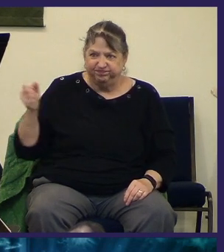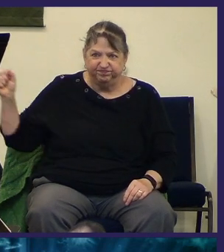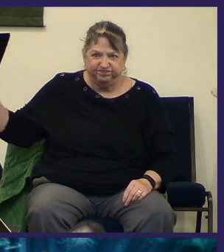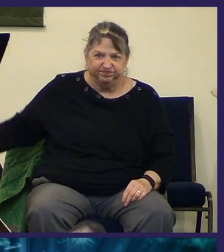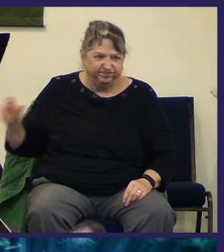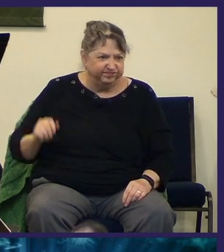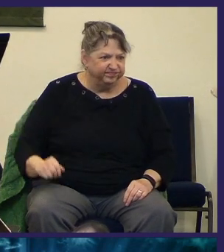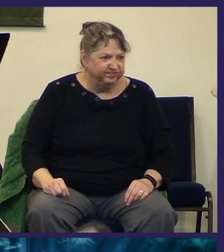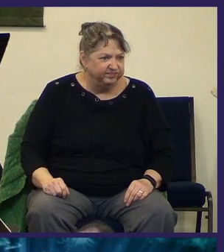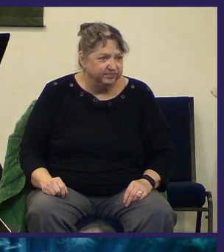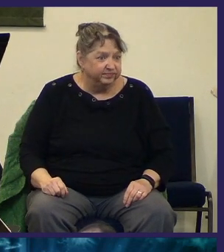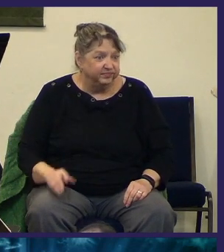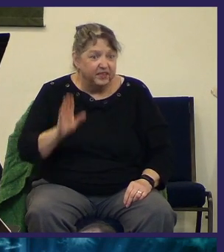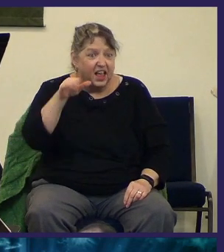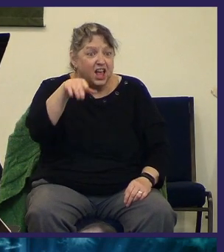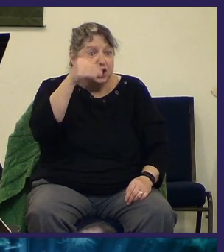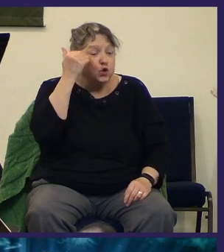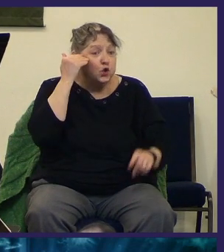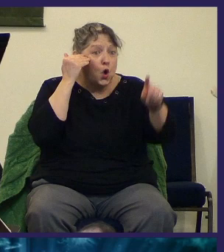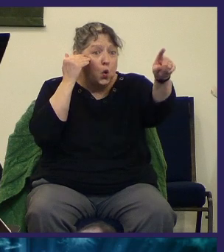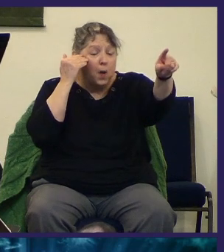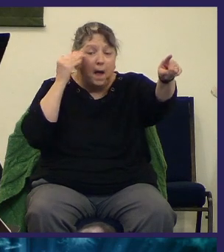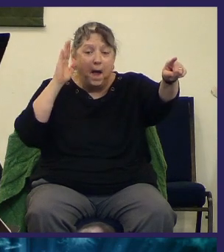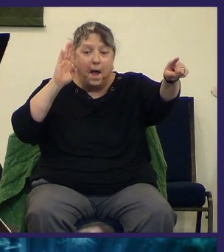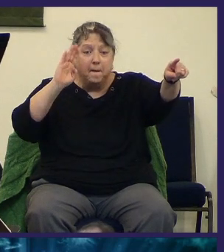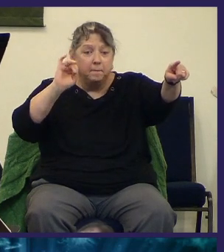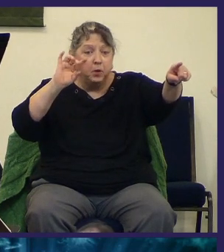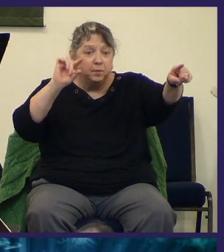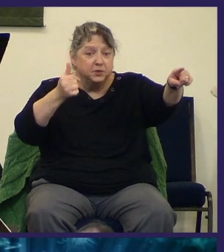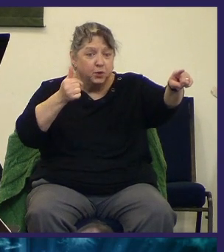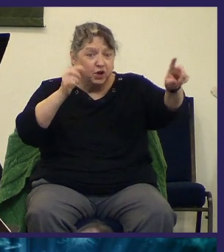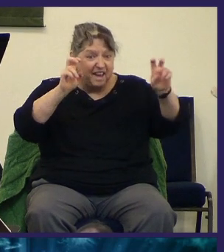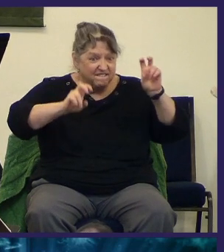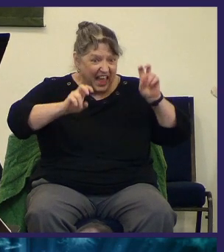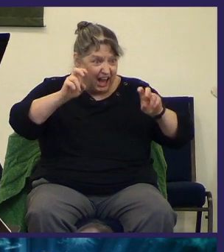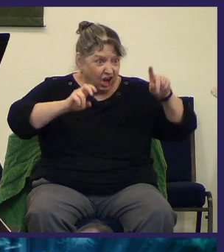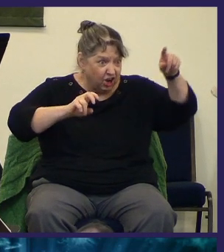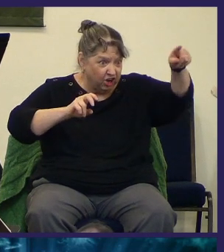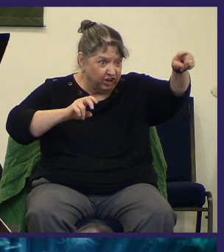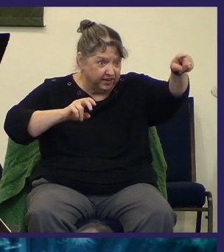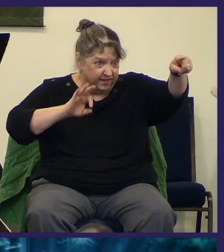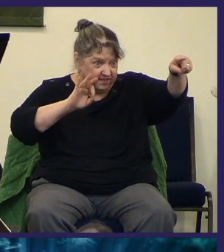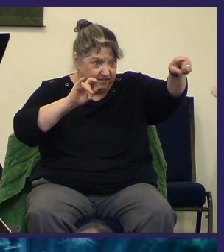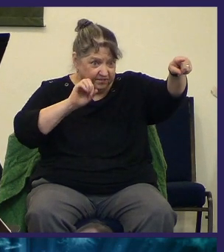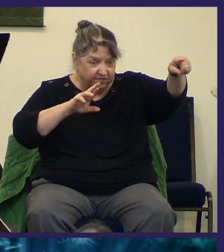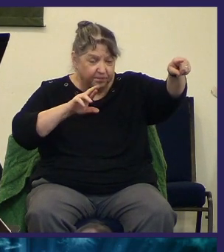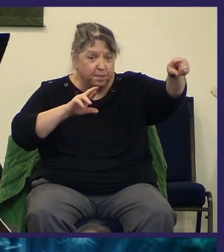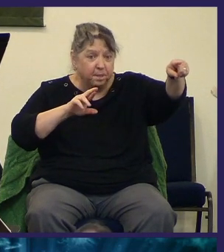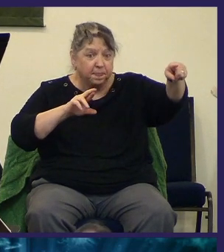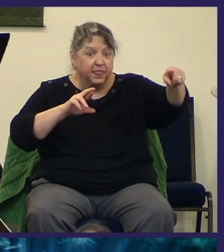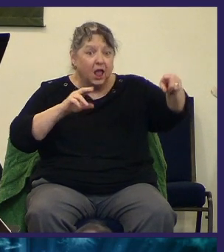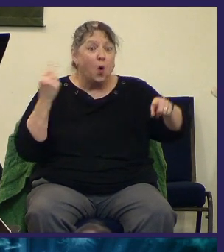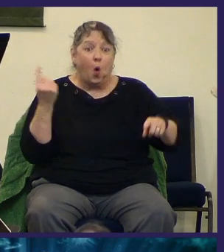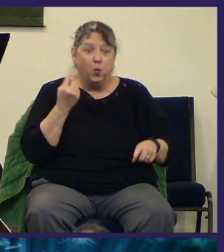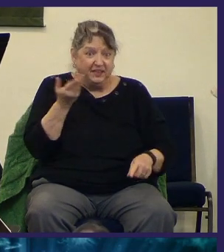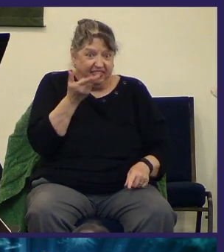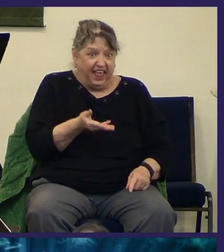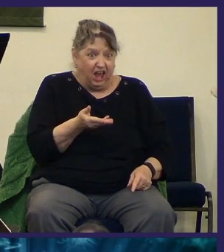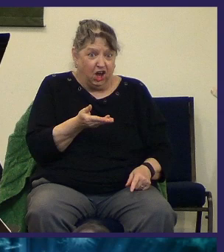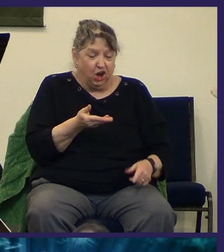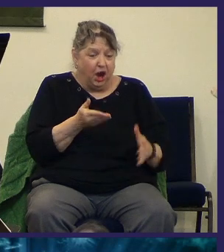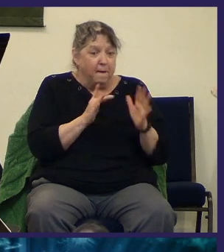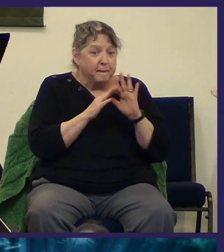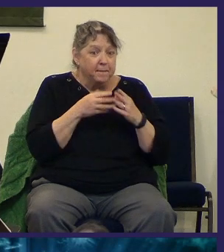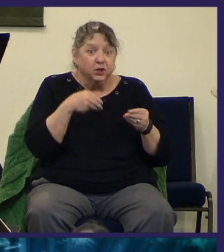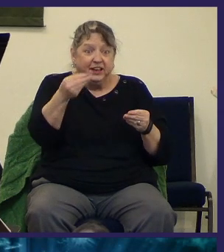bibles down at the bloomsburg fair you may have seen us in the educational building what a wonderful opportunity it is to